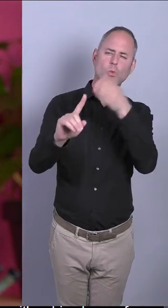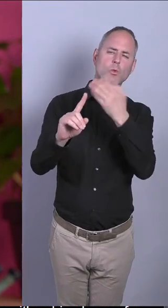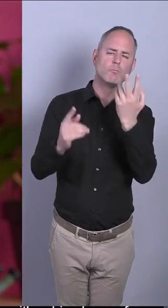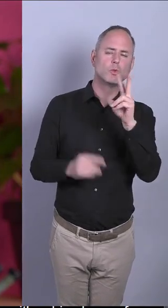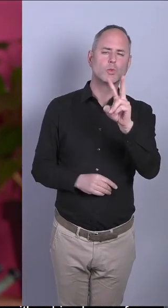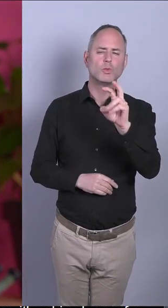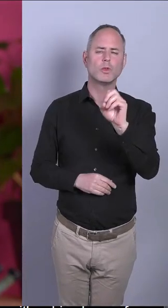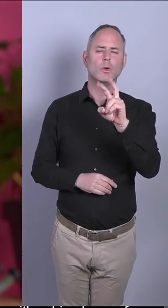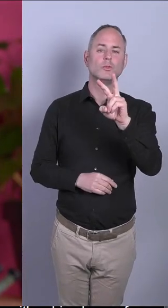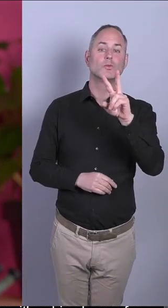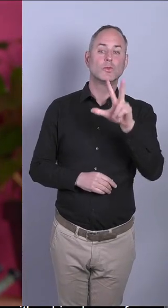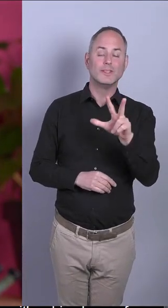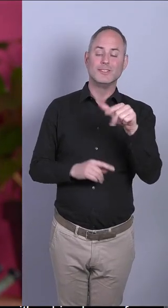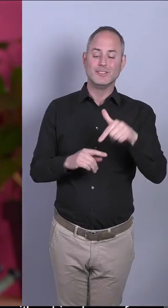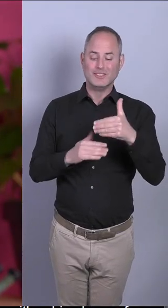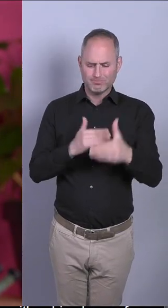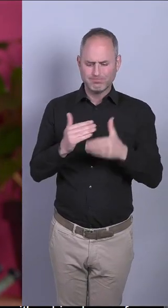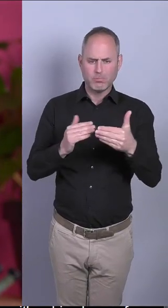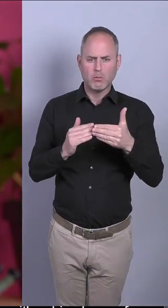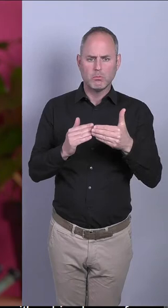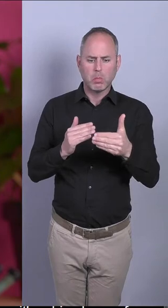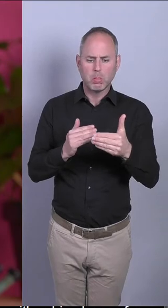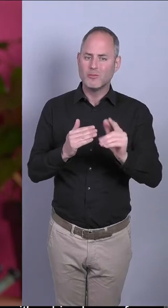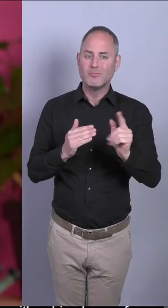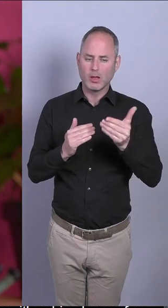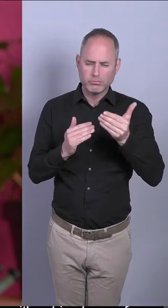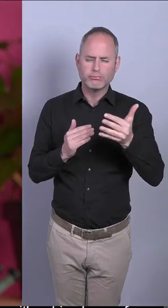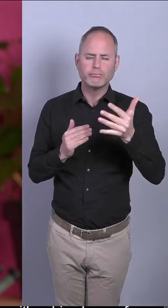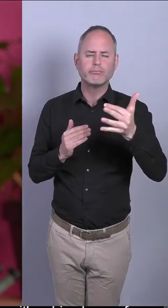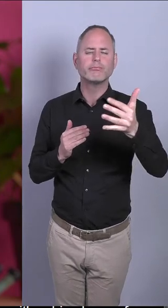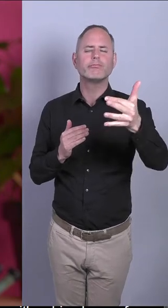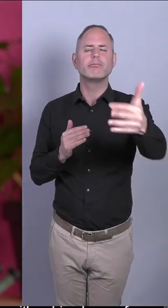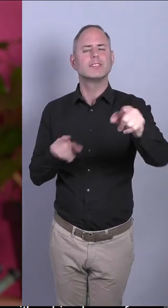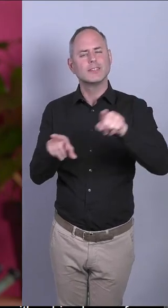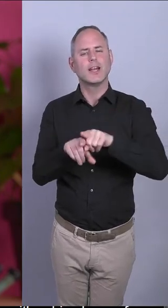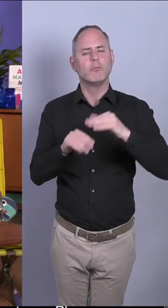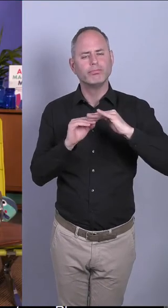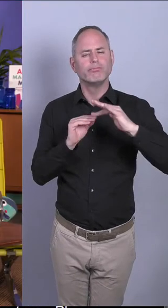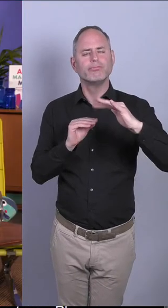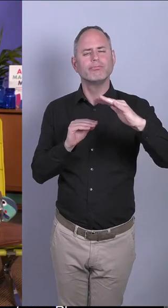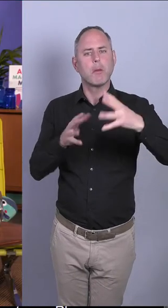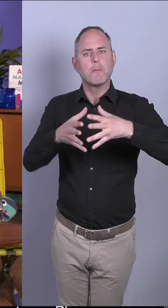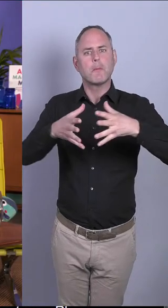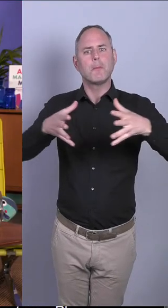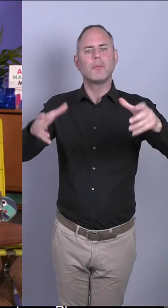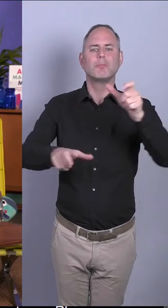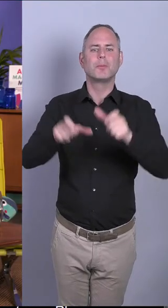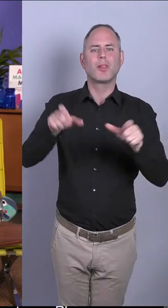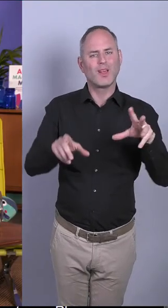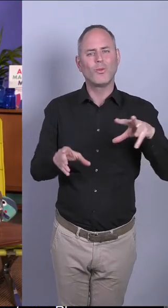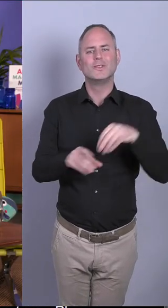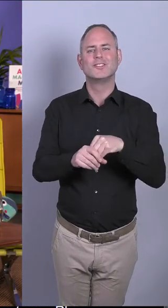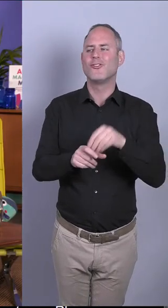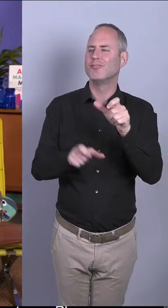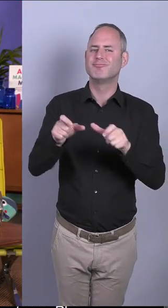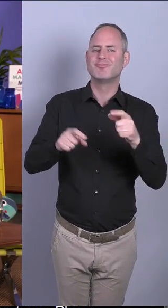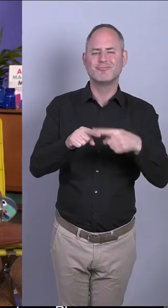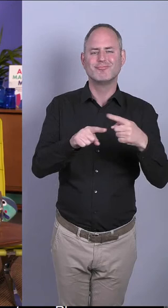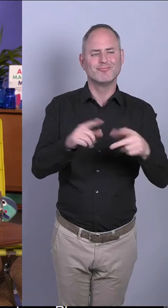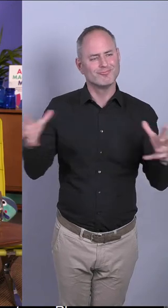that? And the Berliners and the volunteers, how can they benefit from that? Yes,